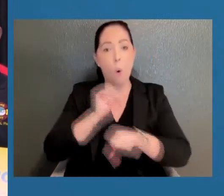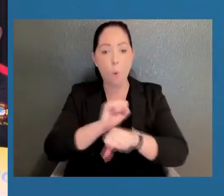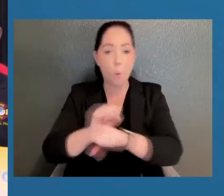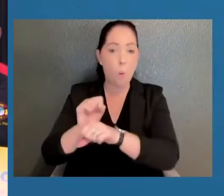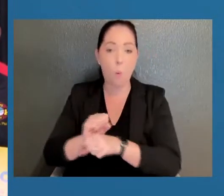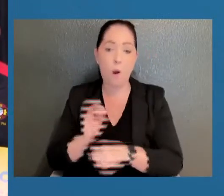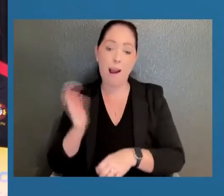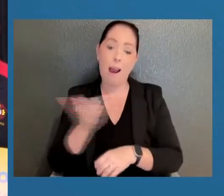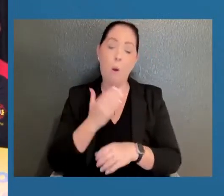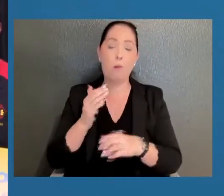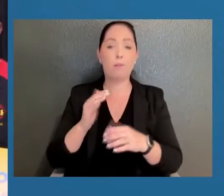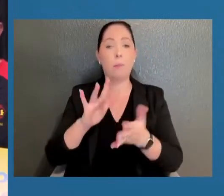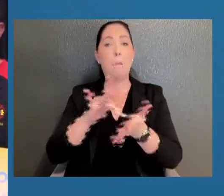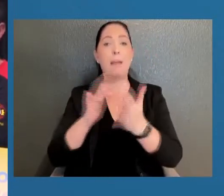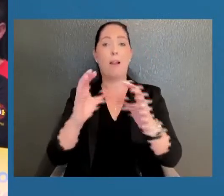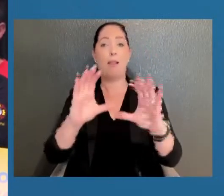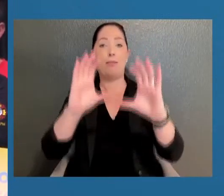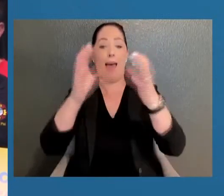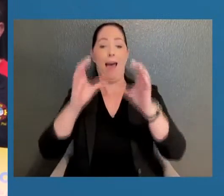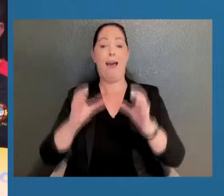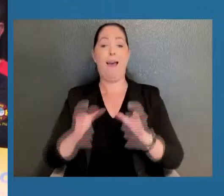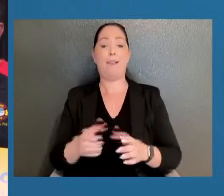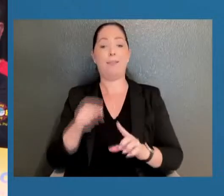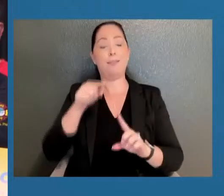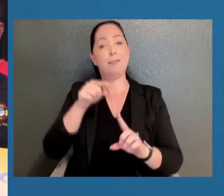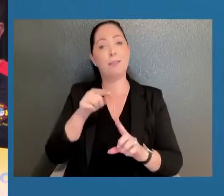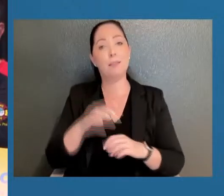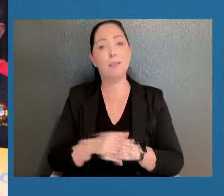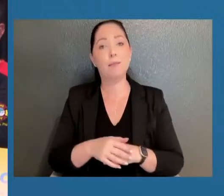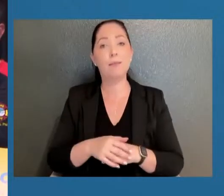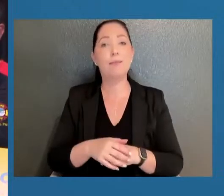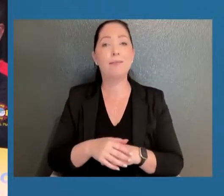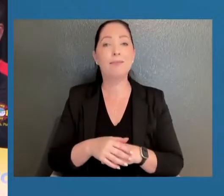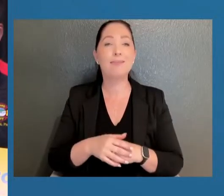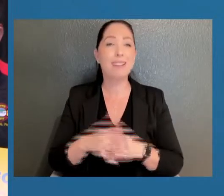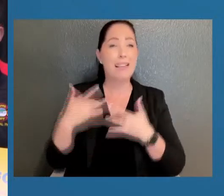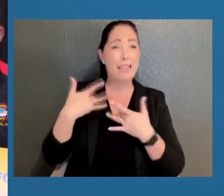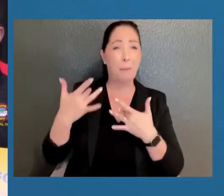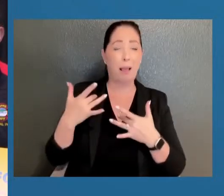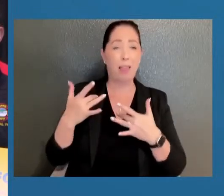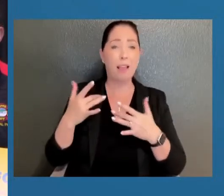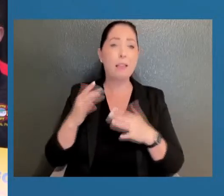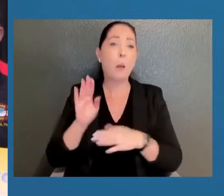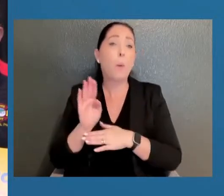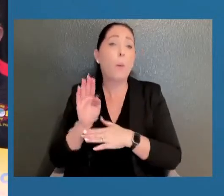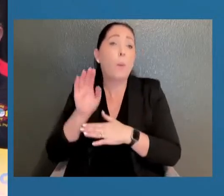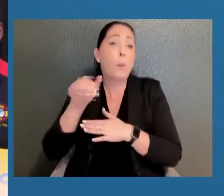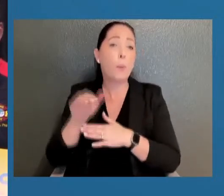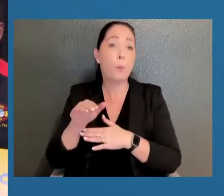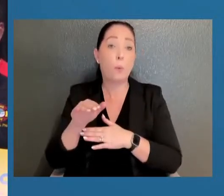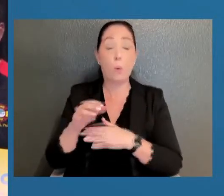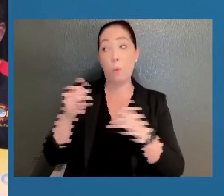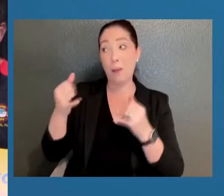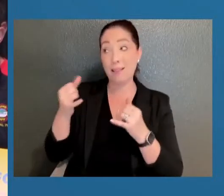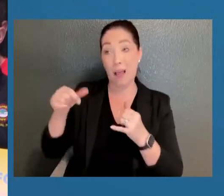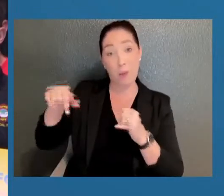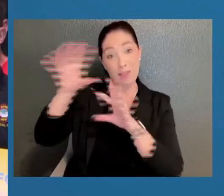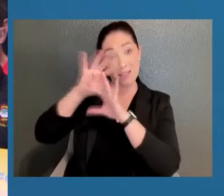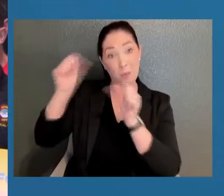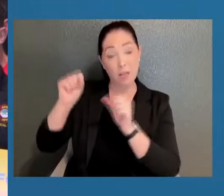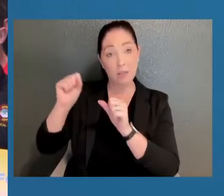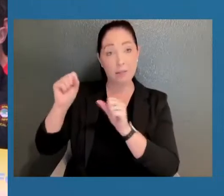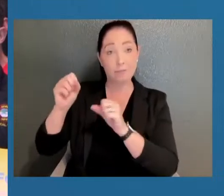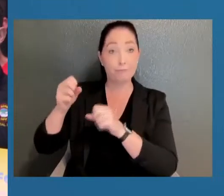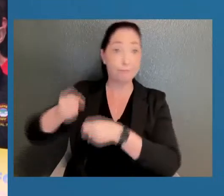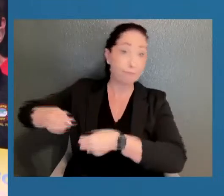And it's usually we're on a little slope. Well, this president has thrown us off a cliff. With this